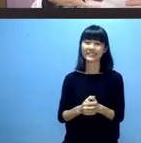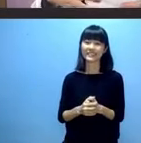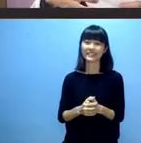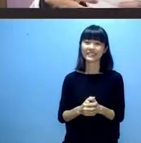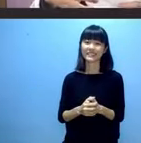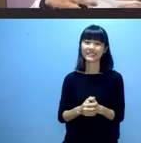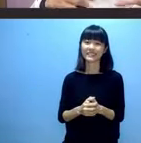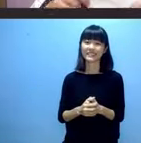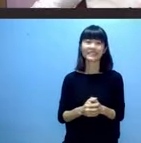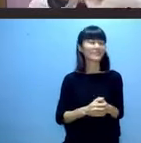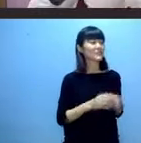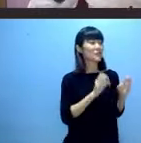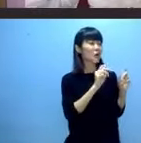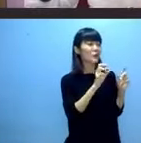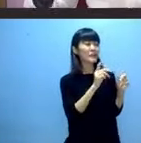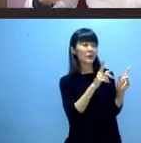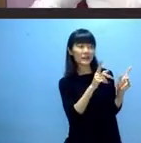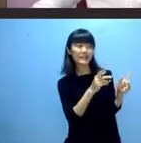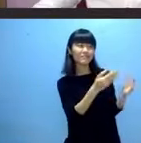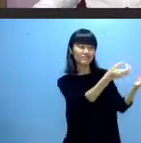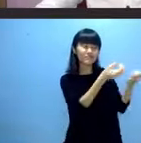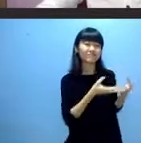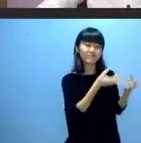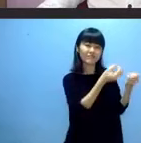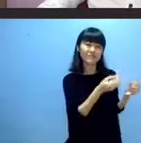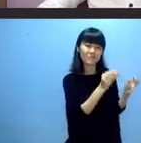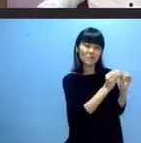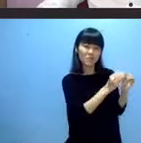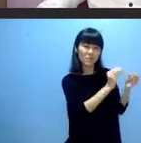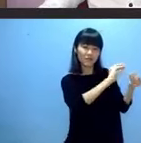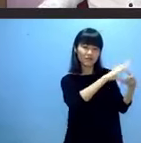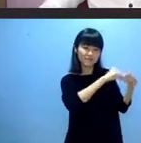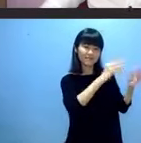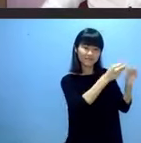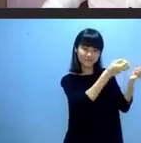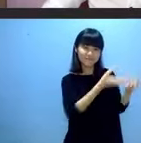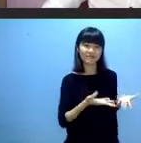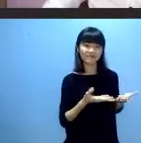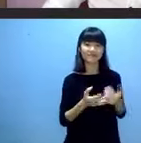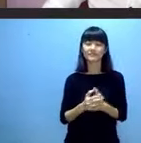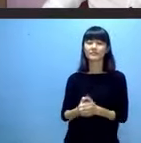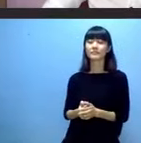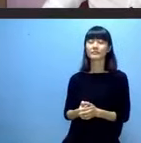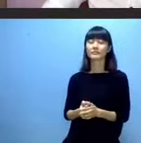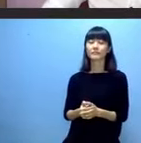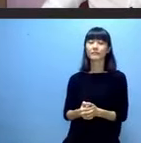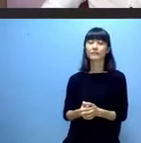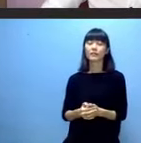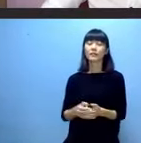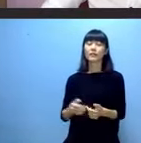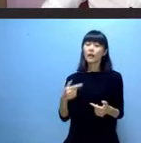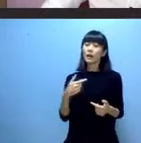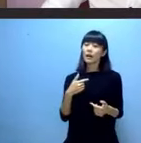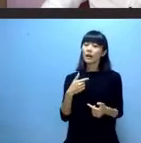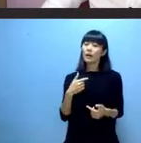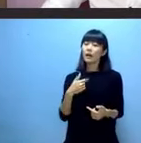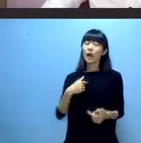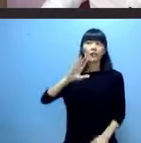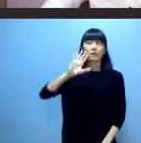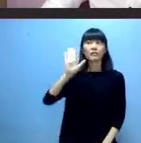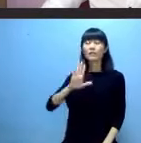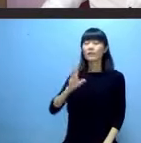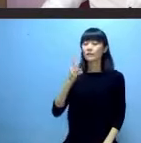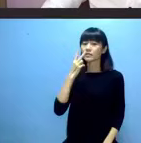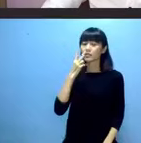to the meat of it. Yeah. Tell me a story. Well, I I just never saw myself as